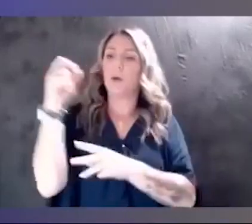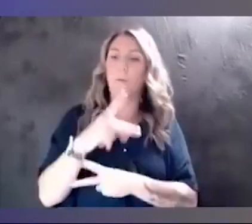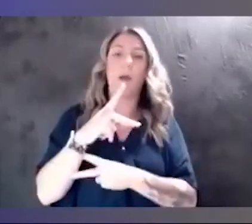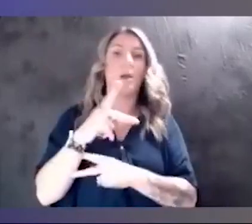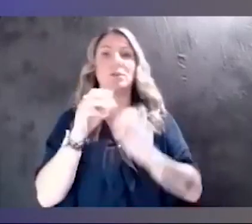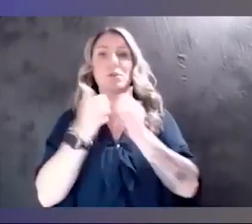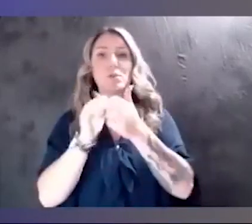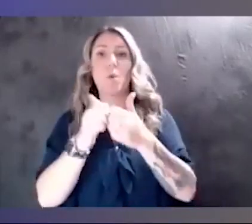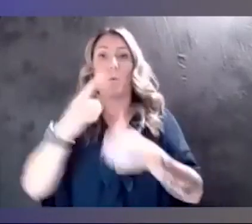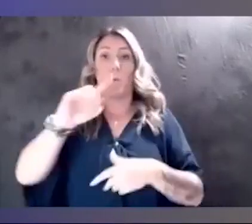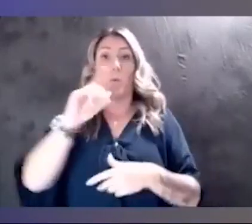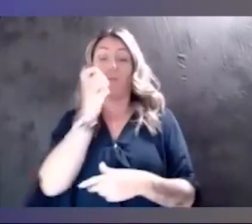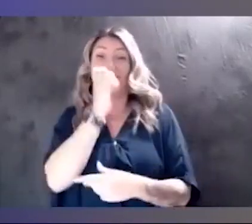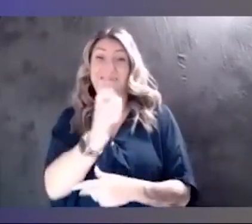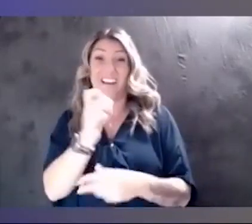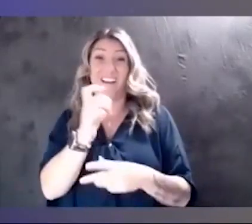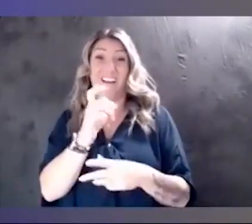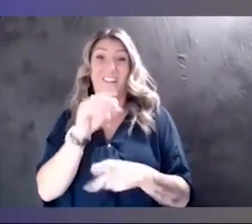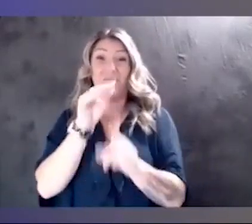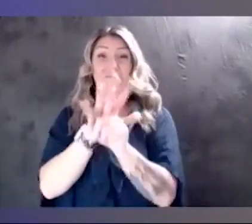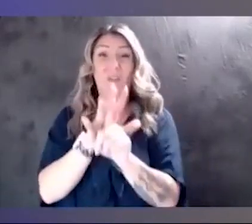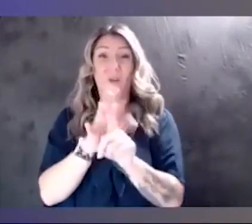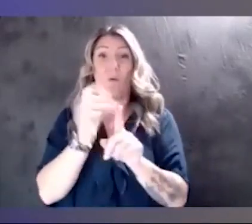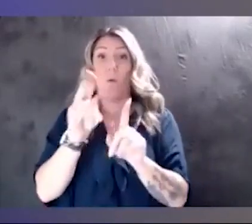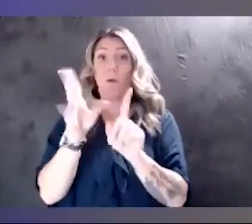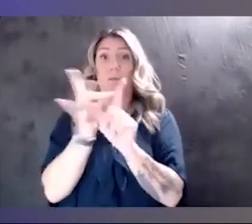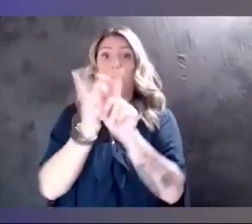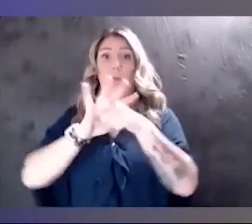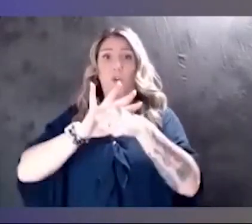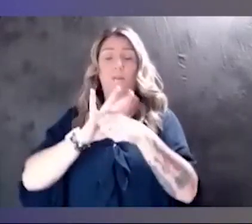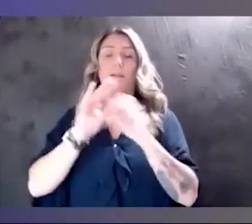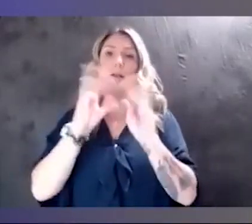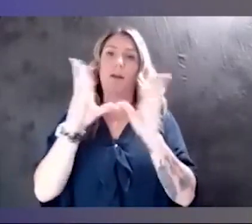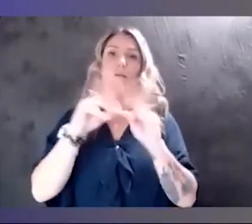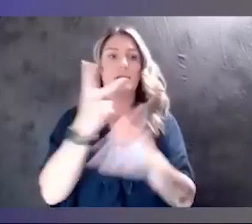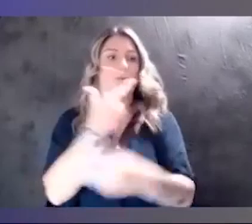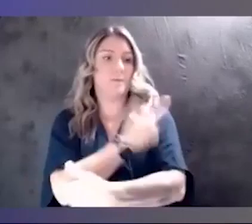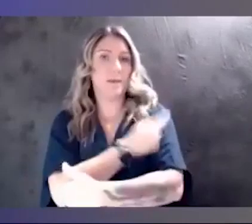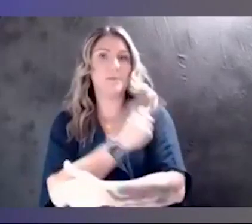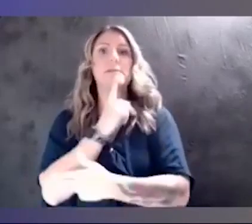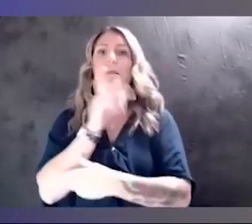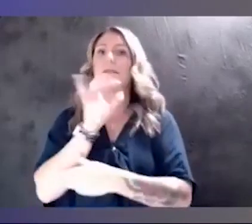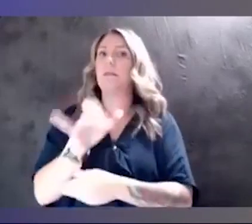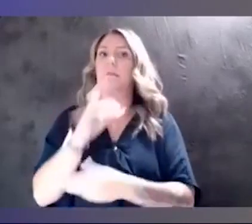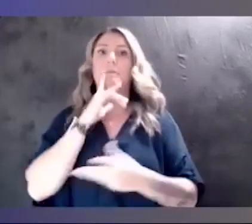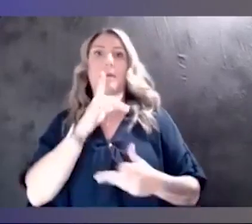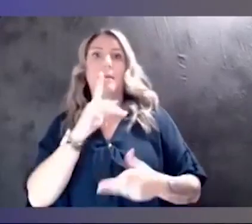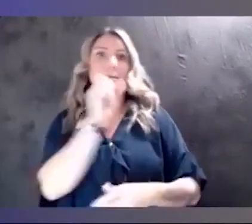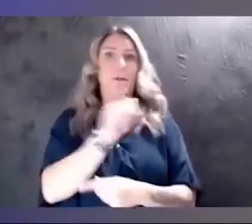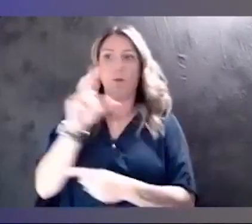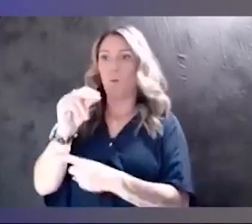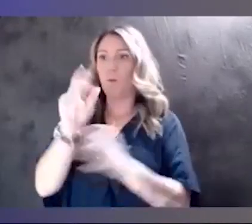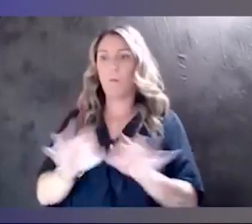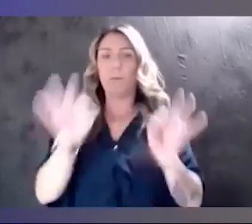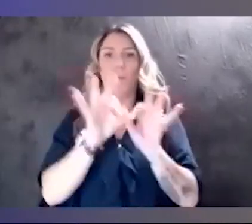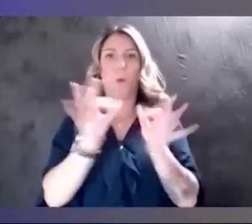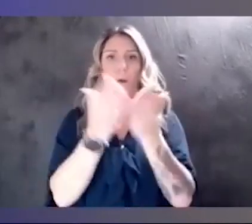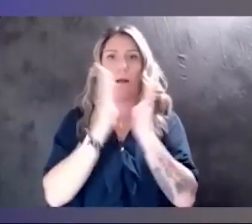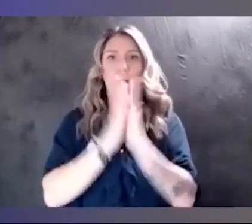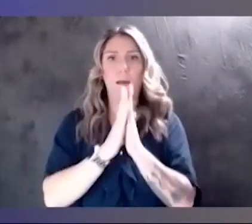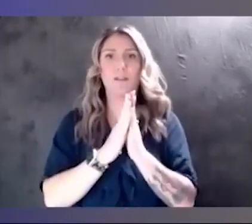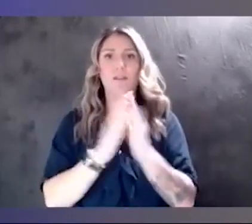not had COVID, then obviously the vaccination status is important for their physician to ask them about. Nobody's